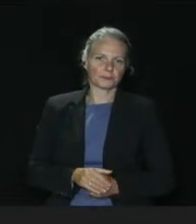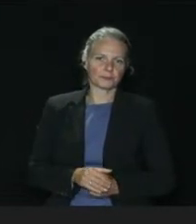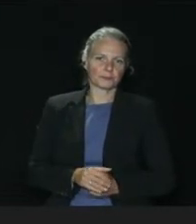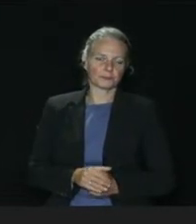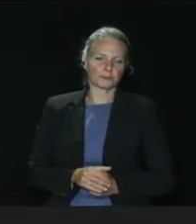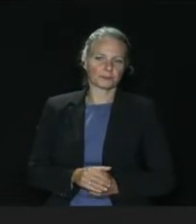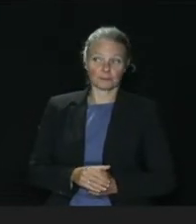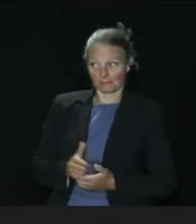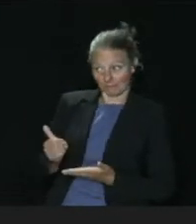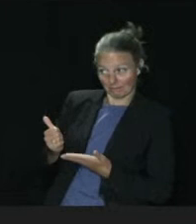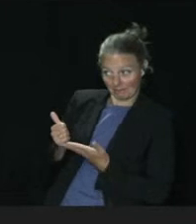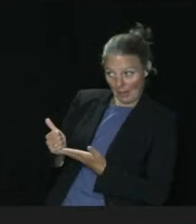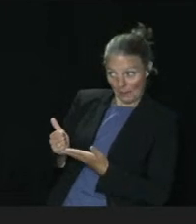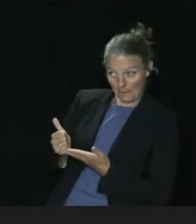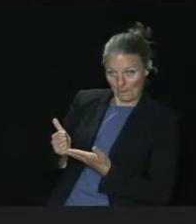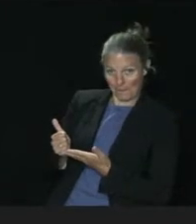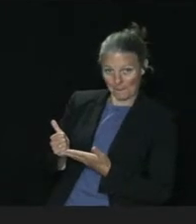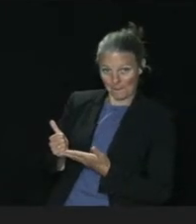Does that help? Thank you.